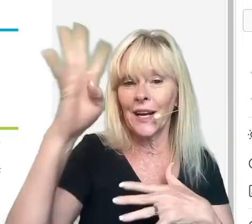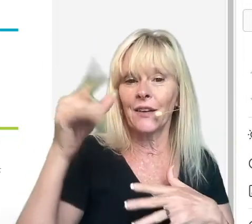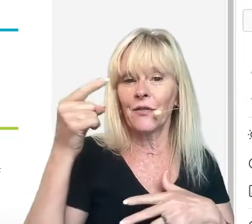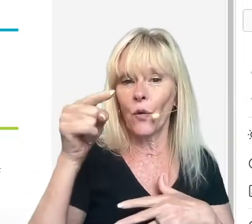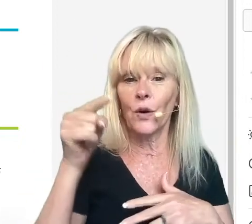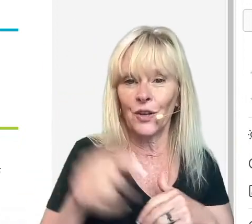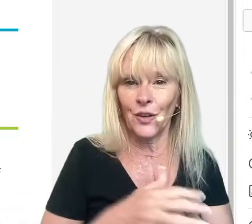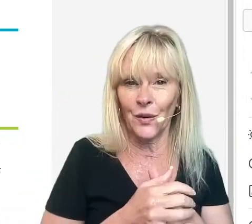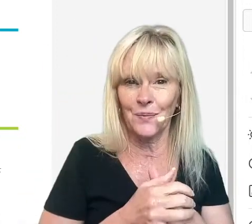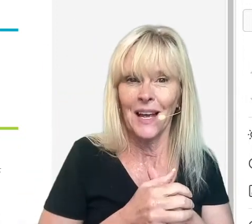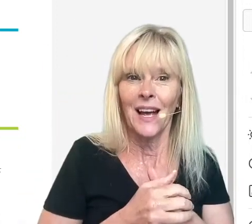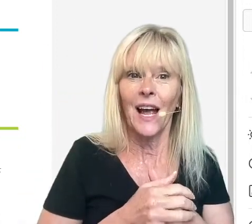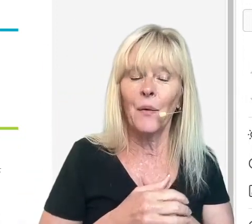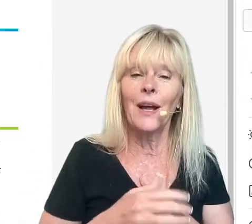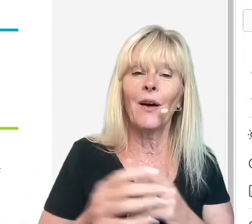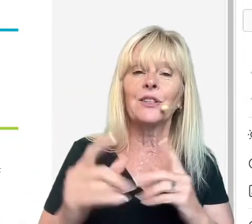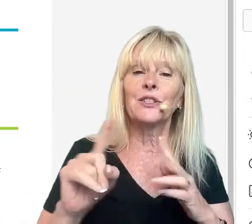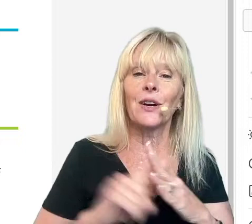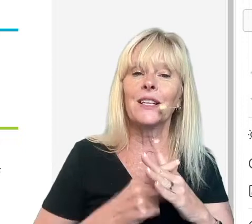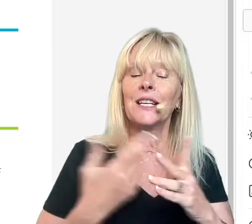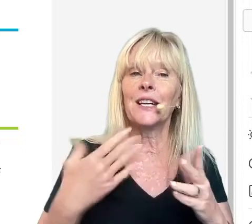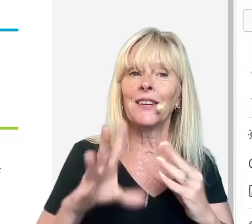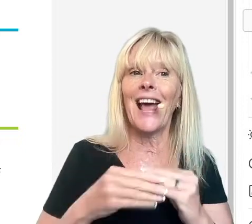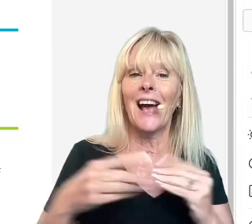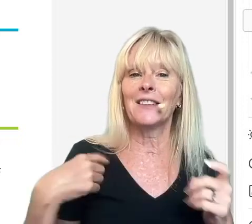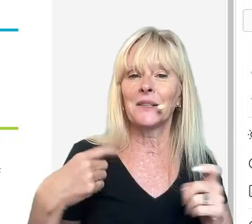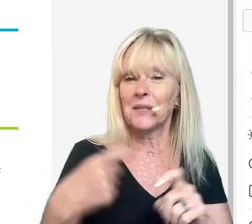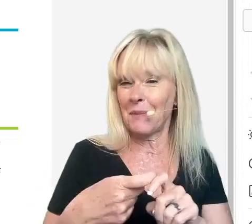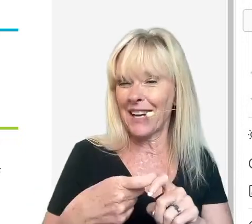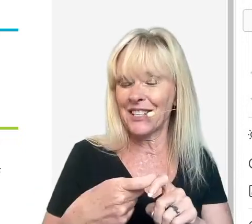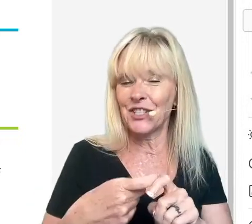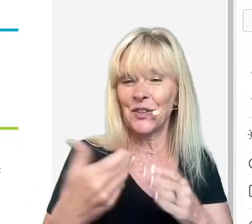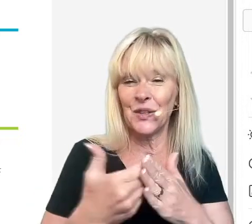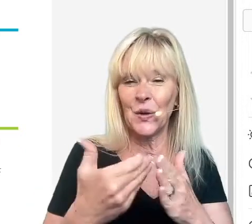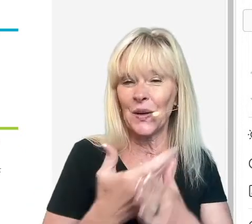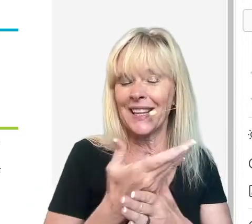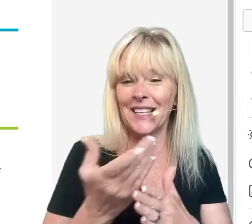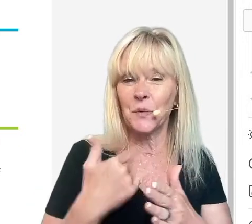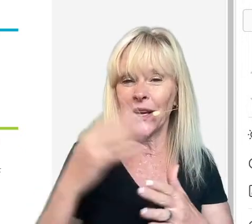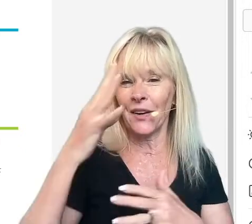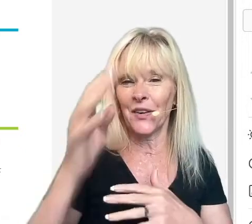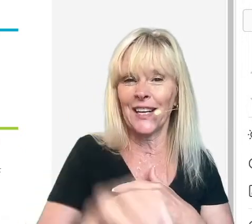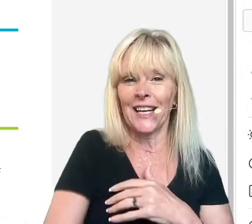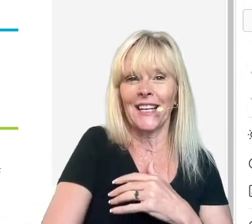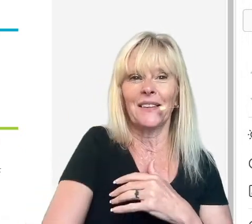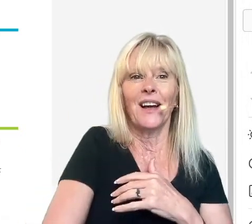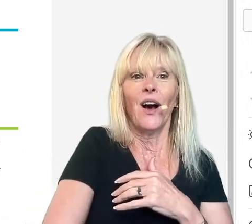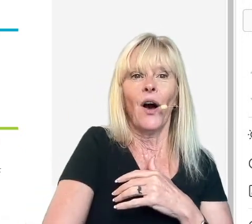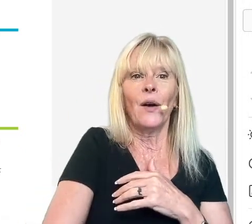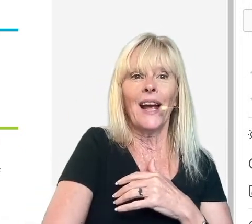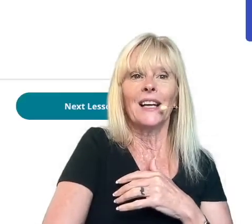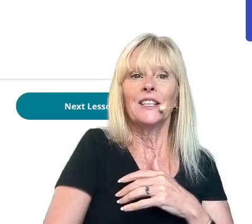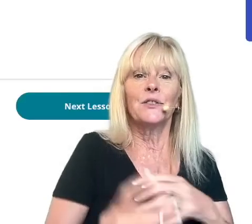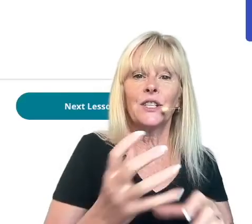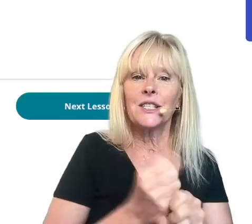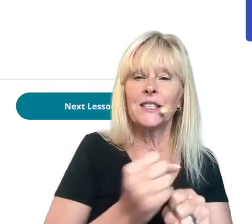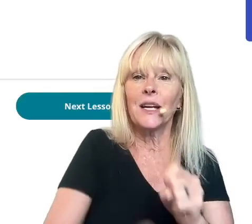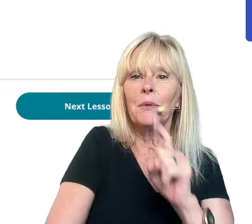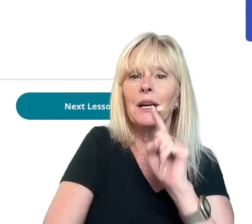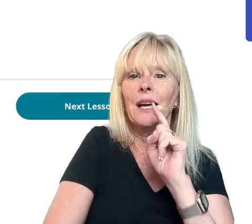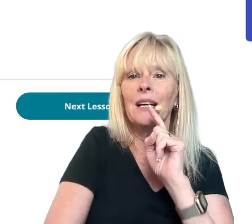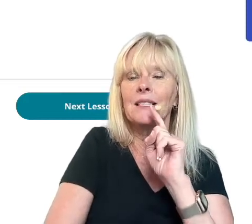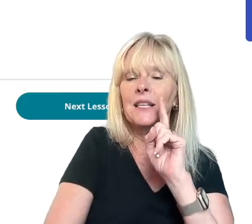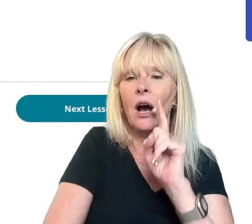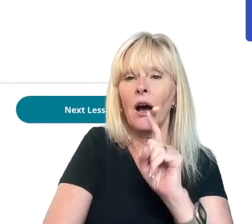already created for you. And we are starting to even add some Spanish to the newer things we are creating. Okay, so just